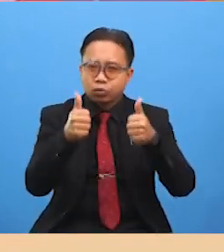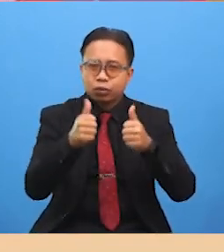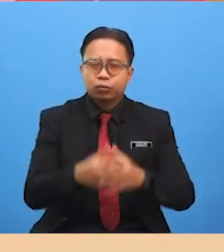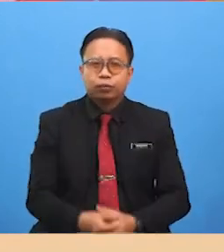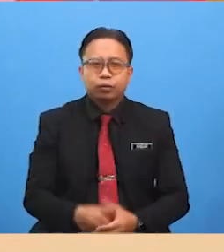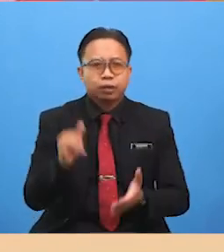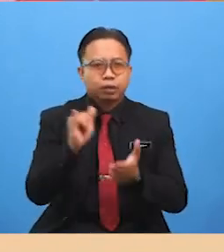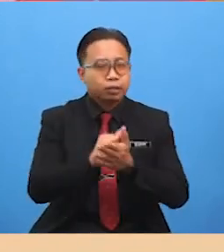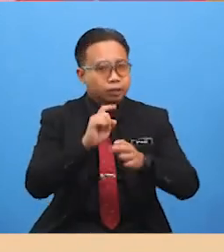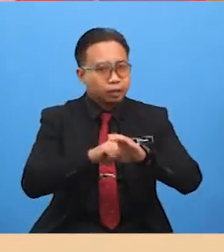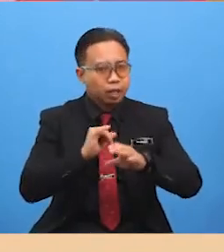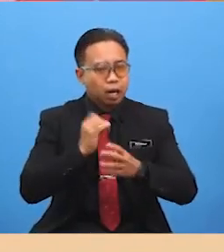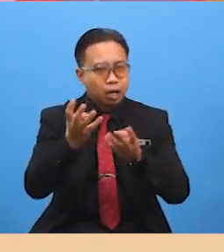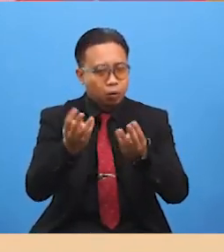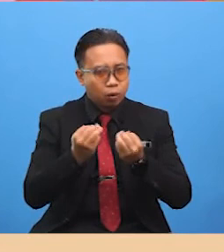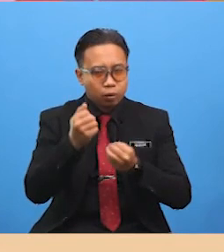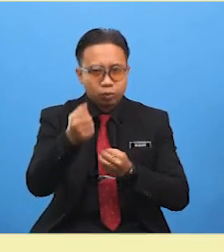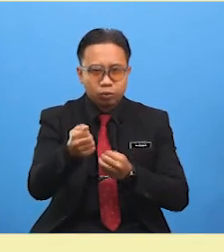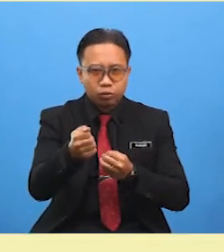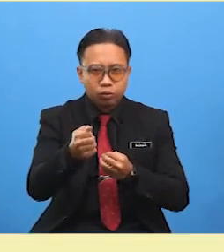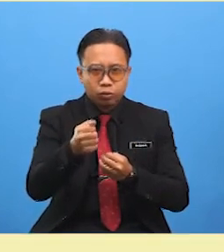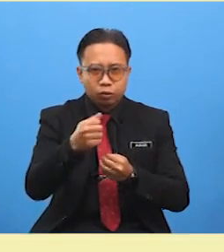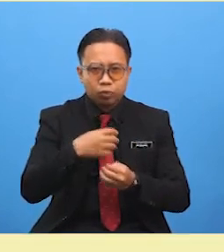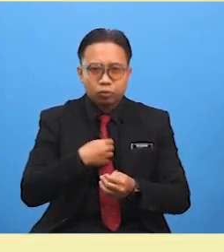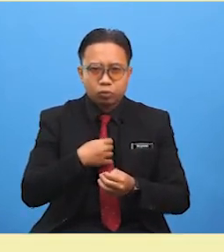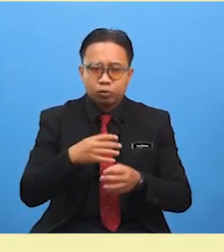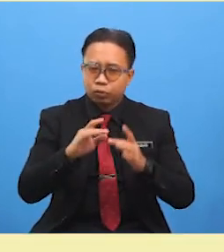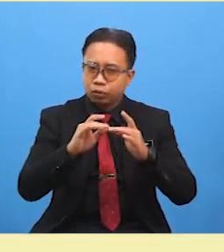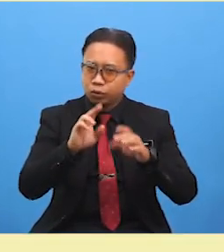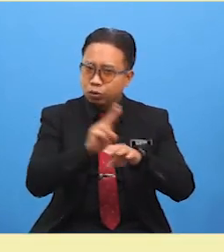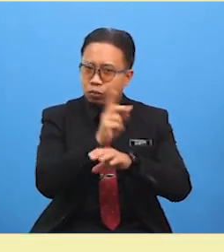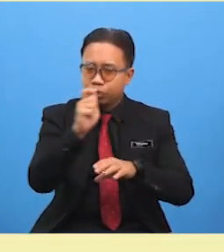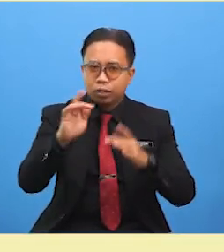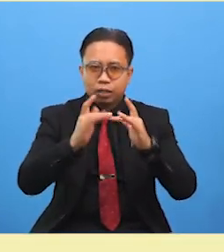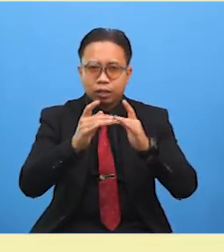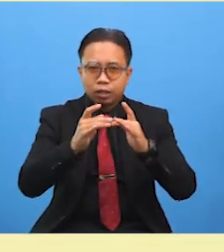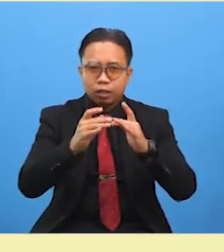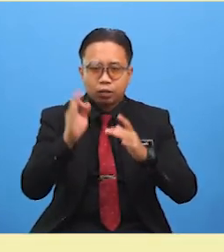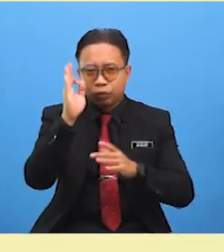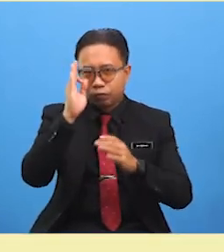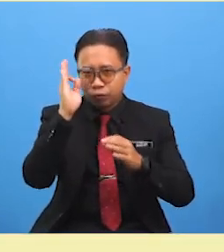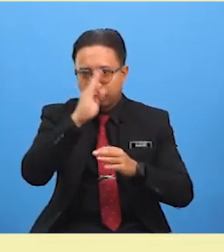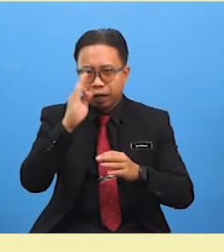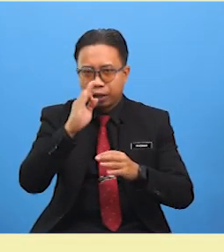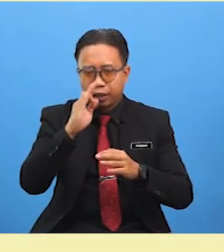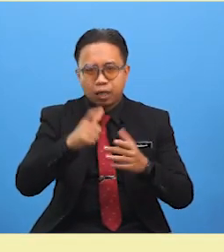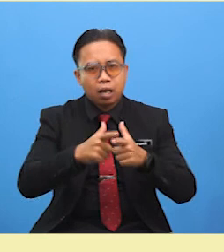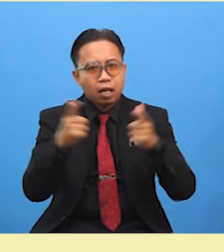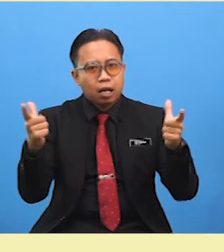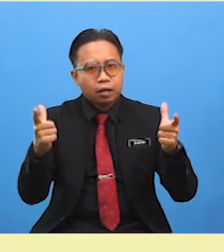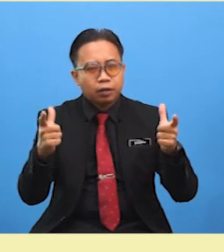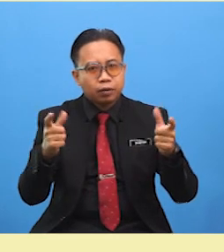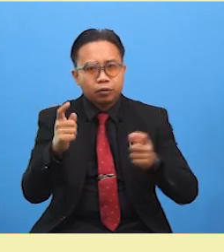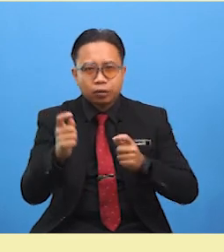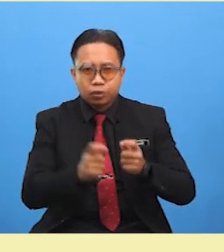job. This time, what I would want you to do is, I would like you to use the internet to find other means of transportation.